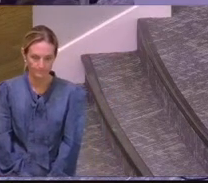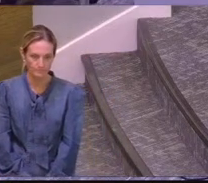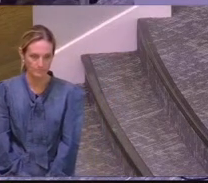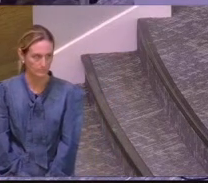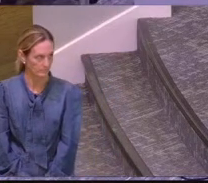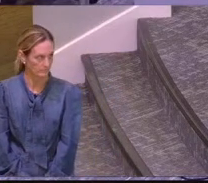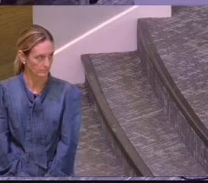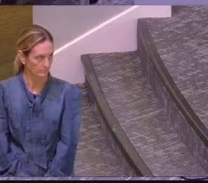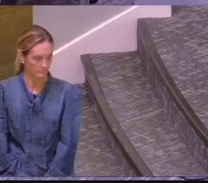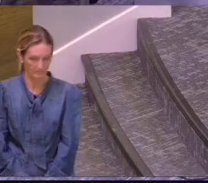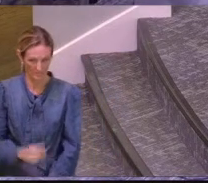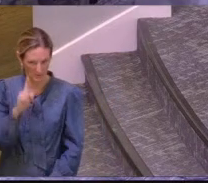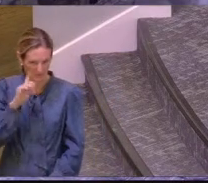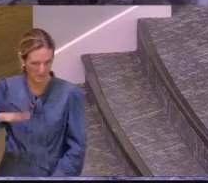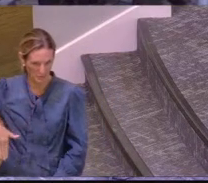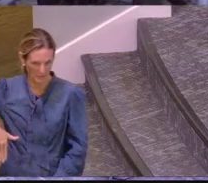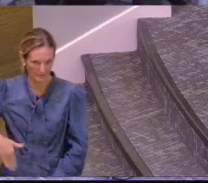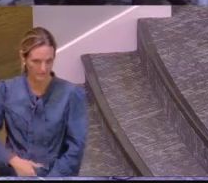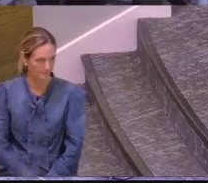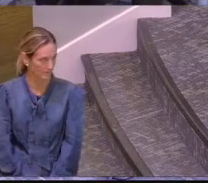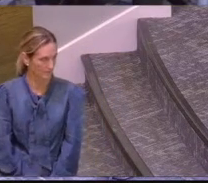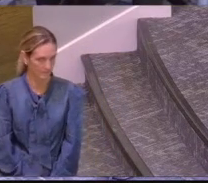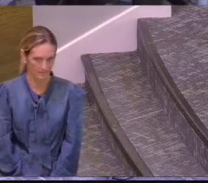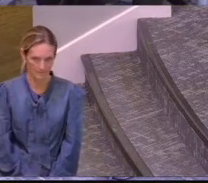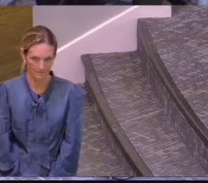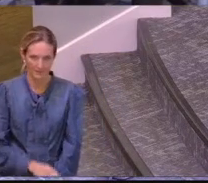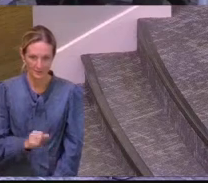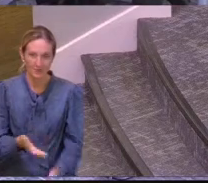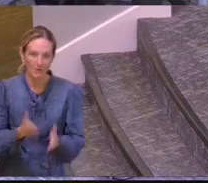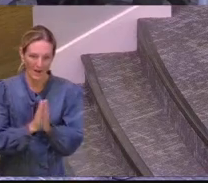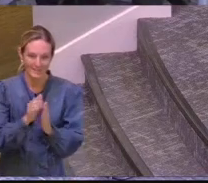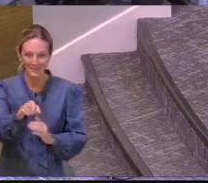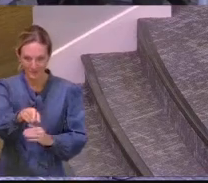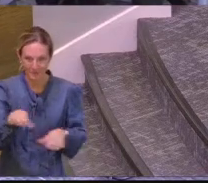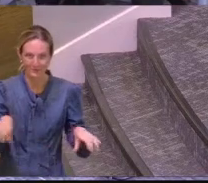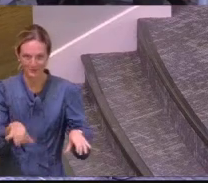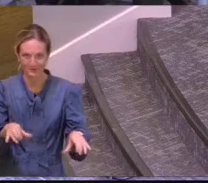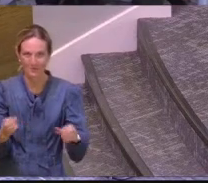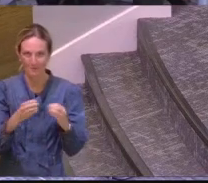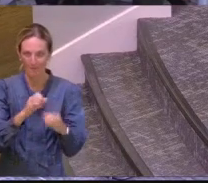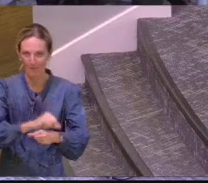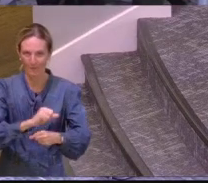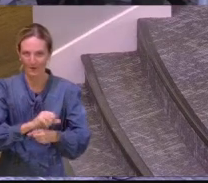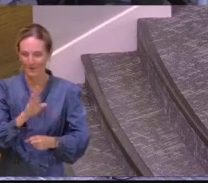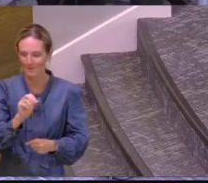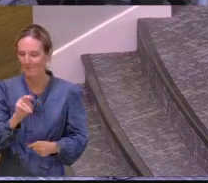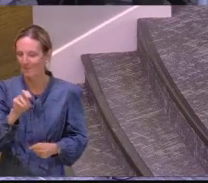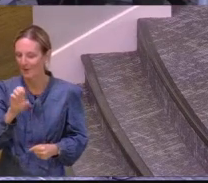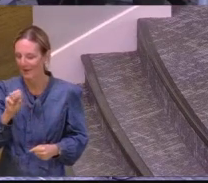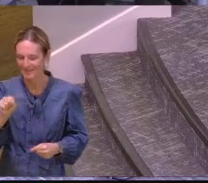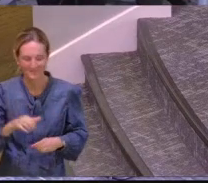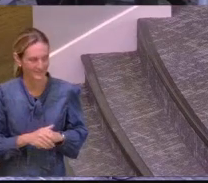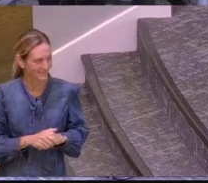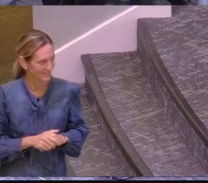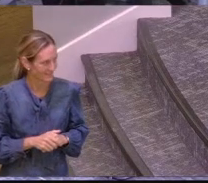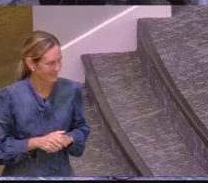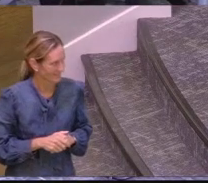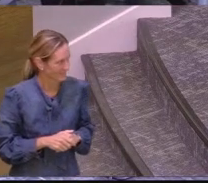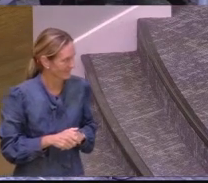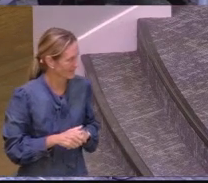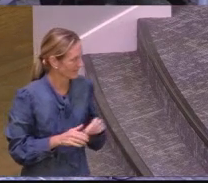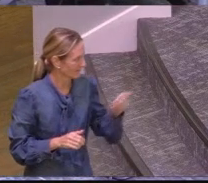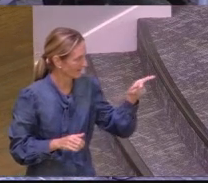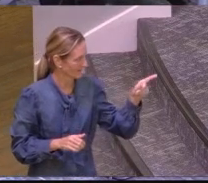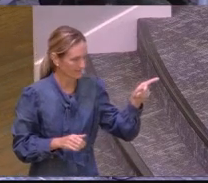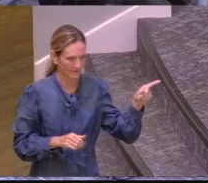Is it too late to do that? So we're asking Ms. Bonet to do more work. I'm just taking it. So I want to piggyback on,